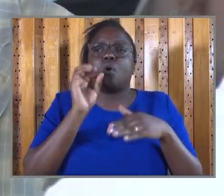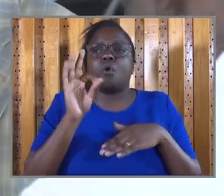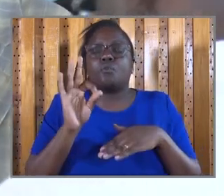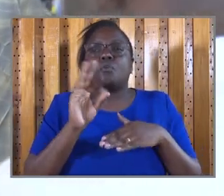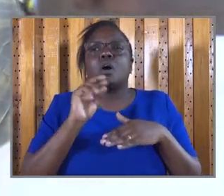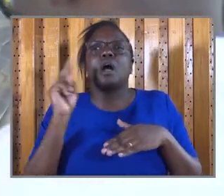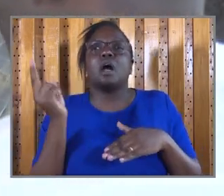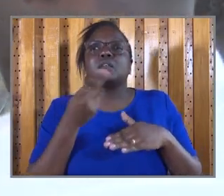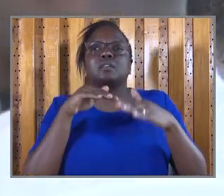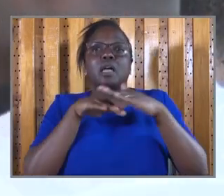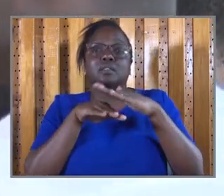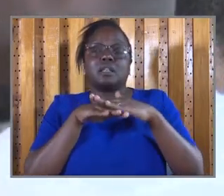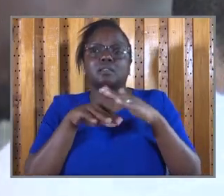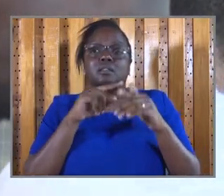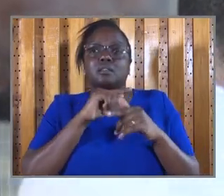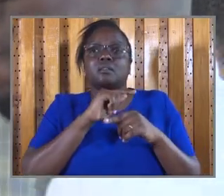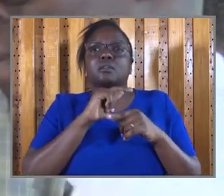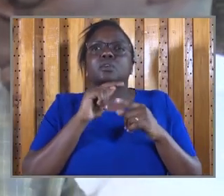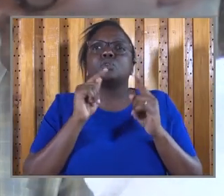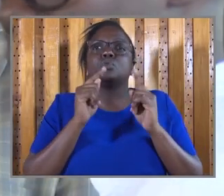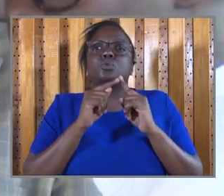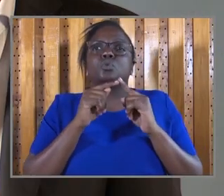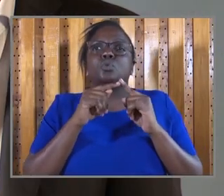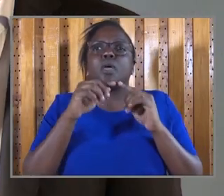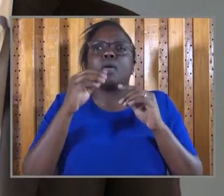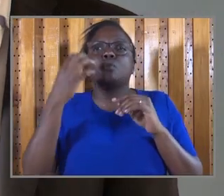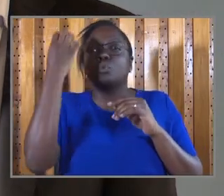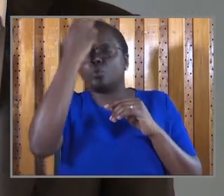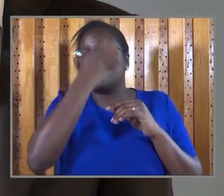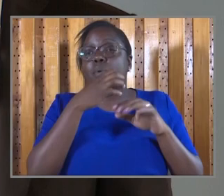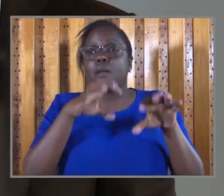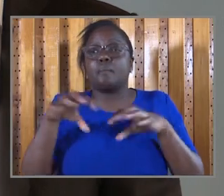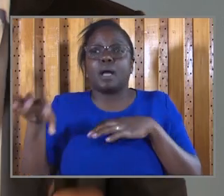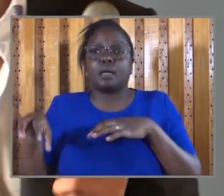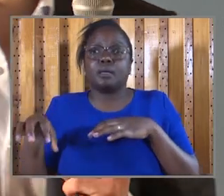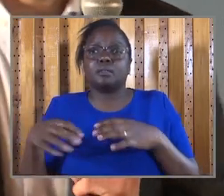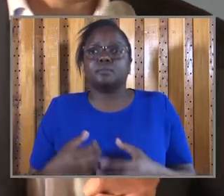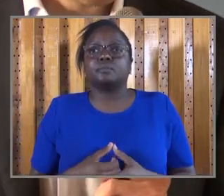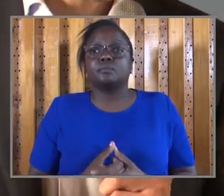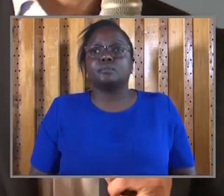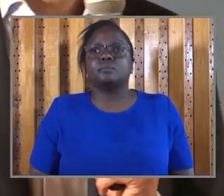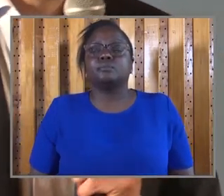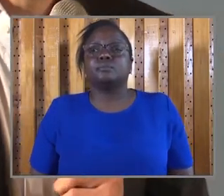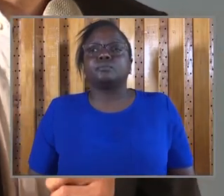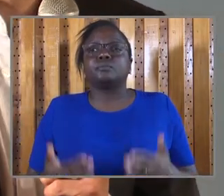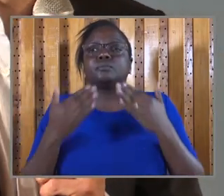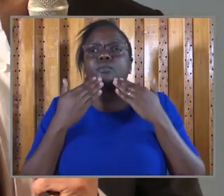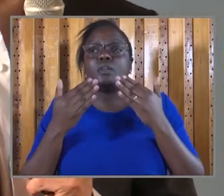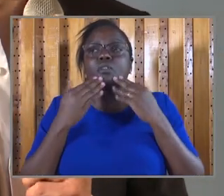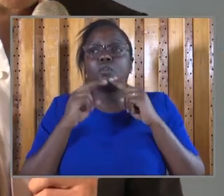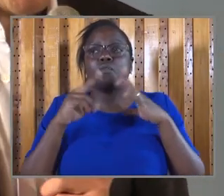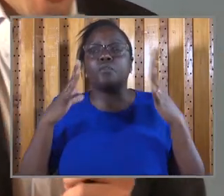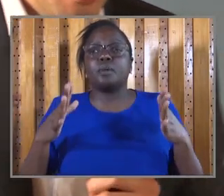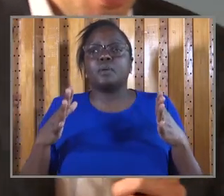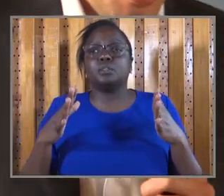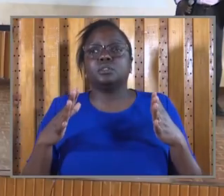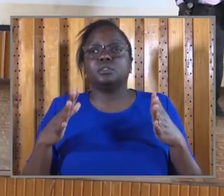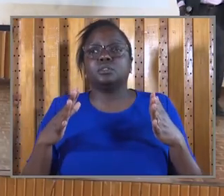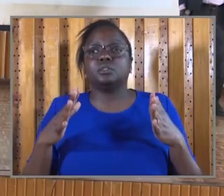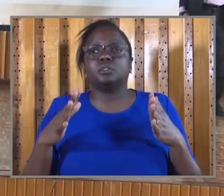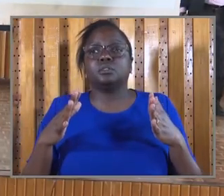us accessing the European market on these commodities? Thank you. Well, thank you. Thank you very much, sir.